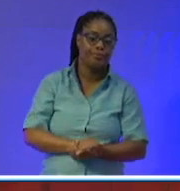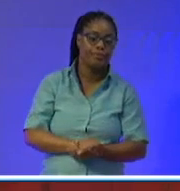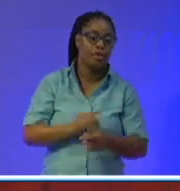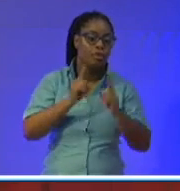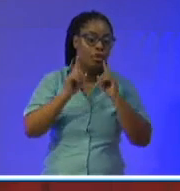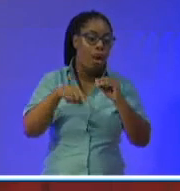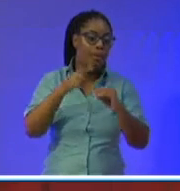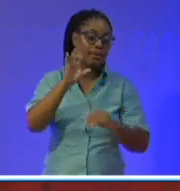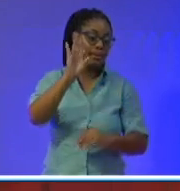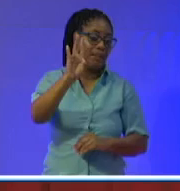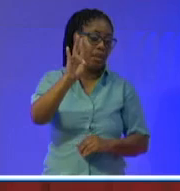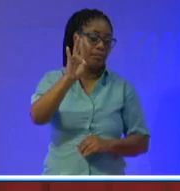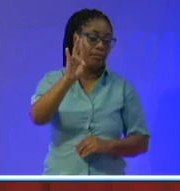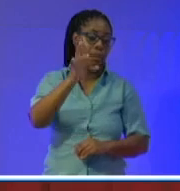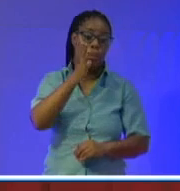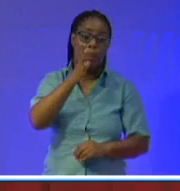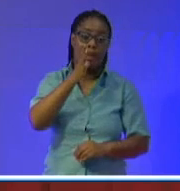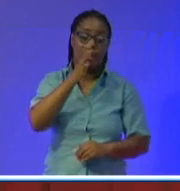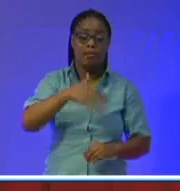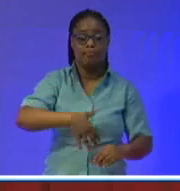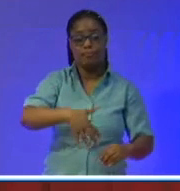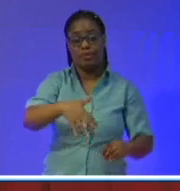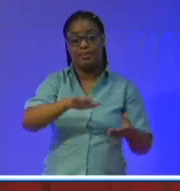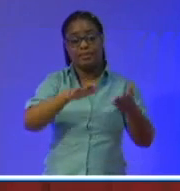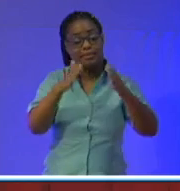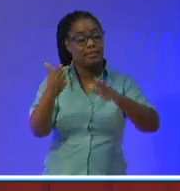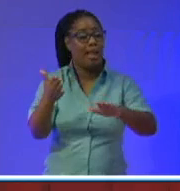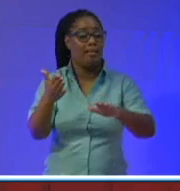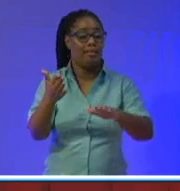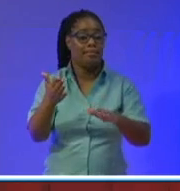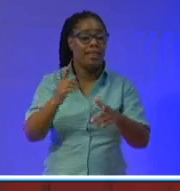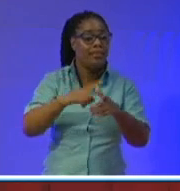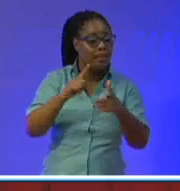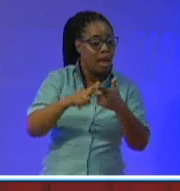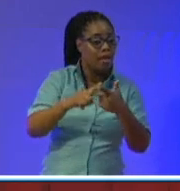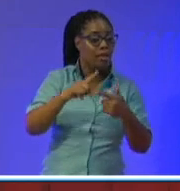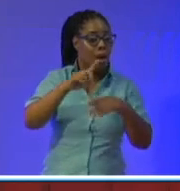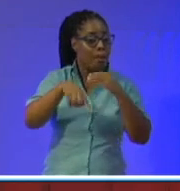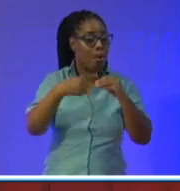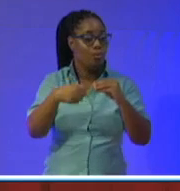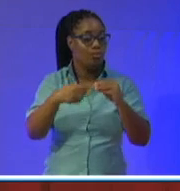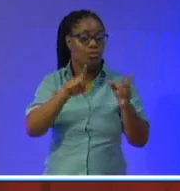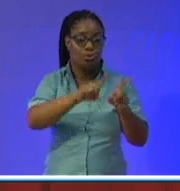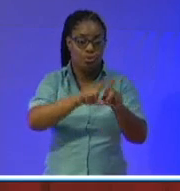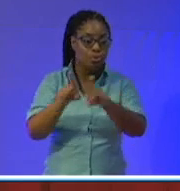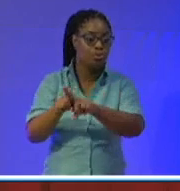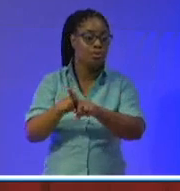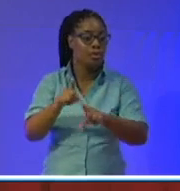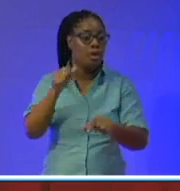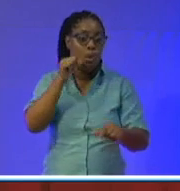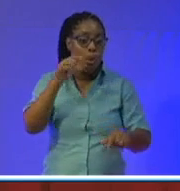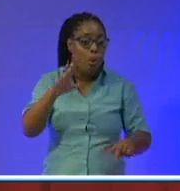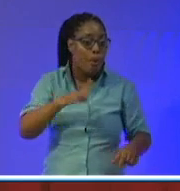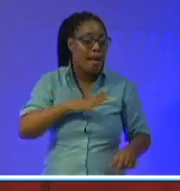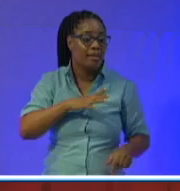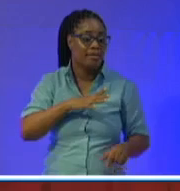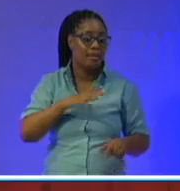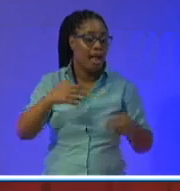4 cases of mother-to-child transmission. But what I'm wondering, have we seen any